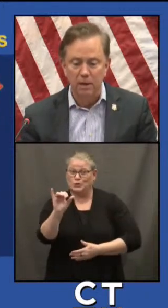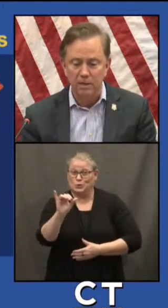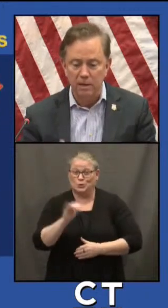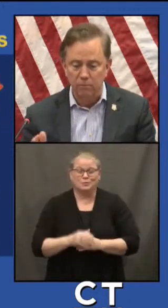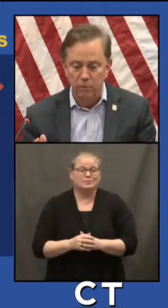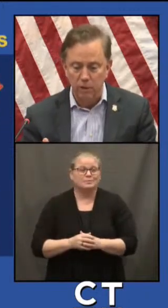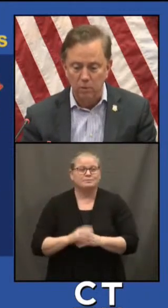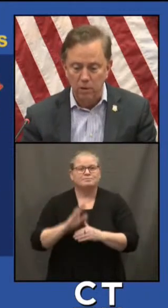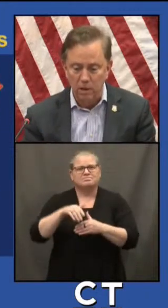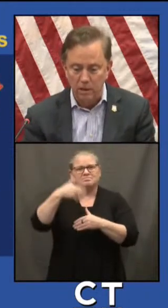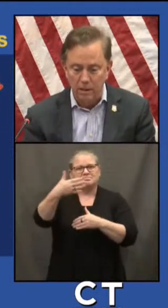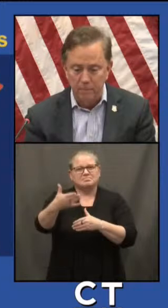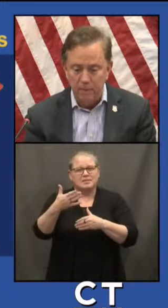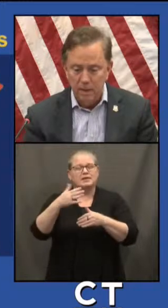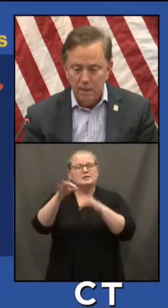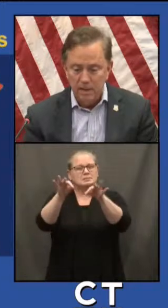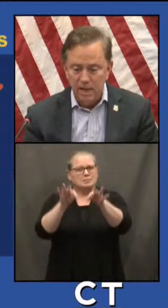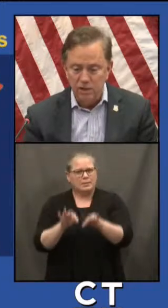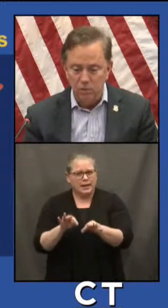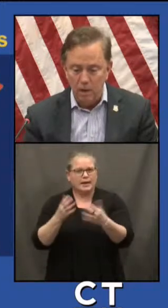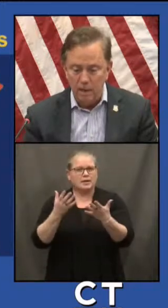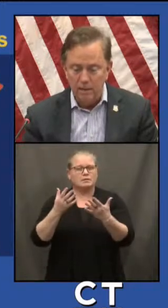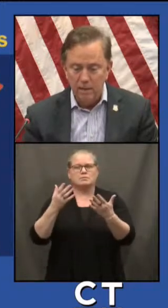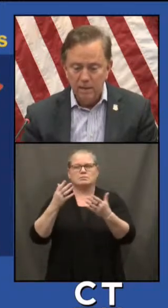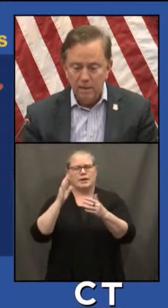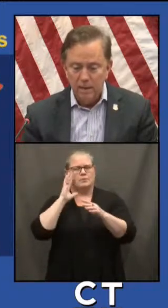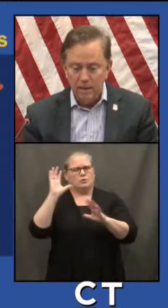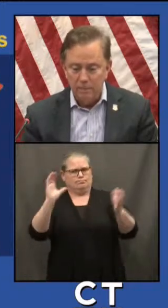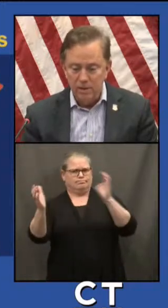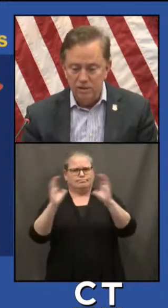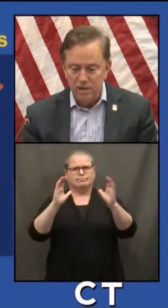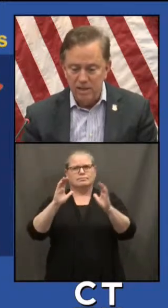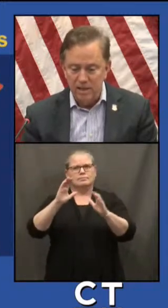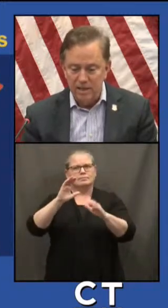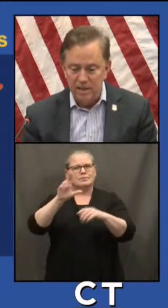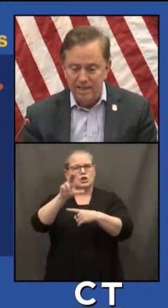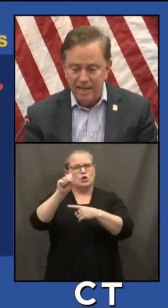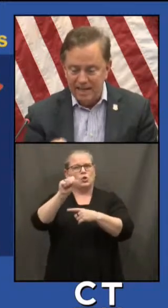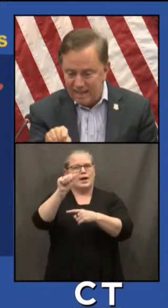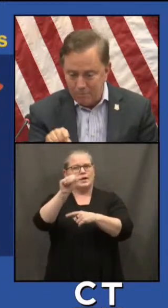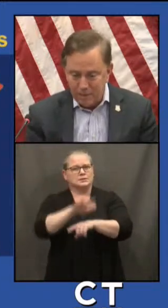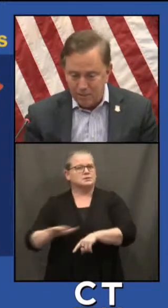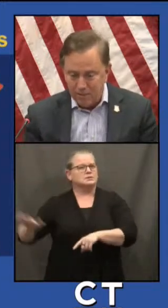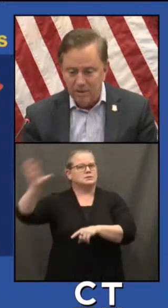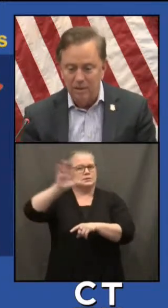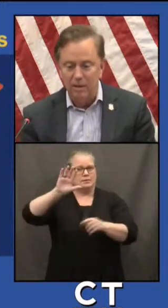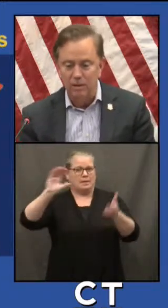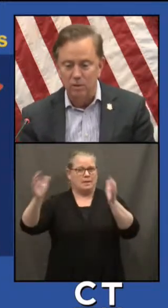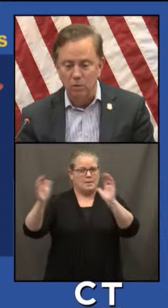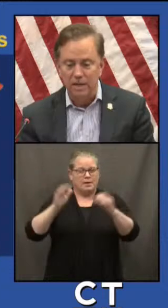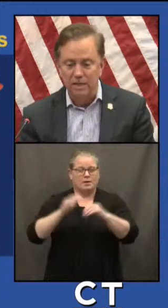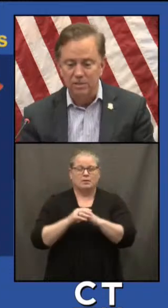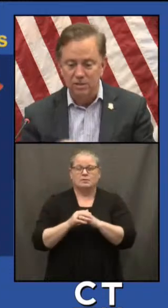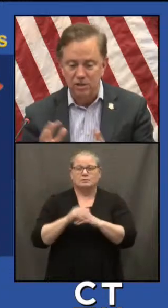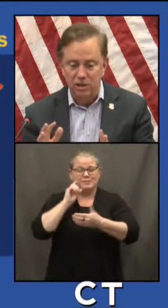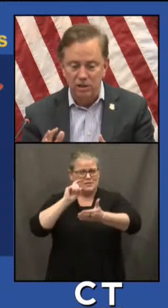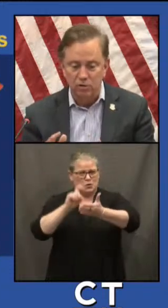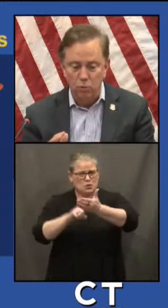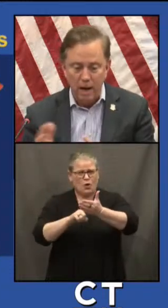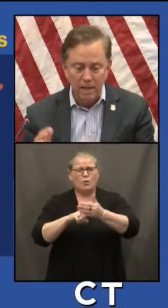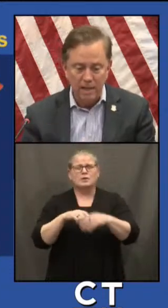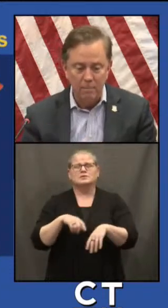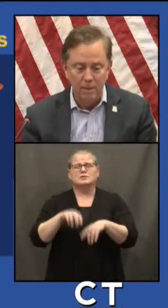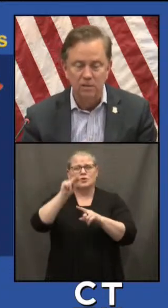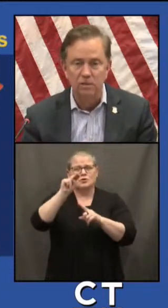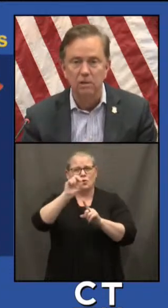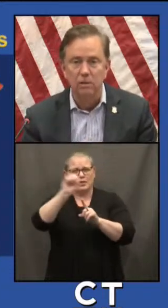better idea of where you are nationwide. You can see that Connecticut up there in the Northeast still is